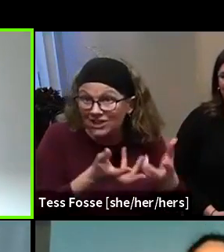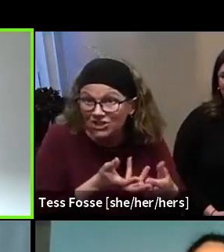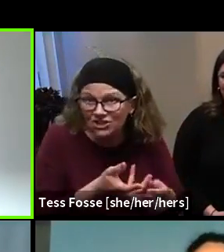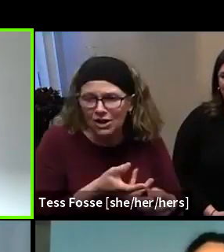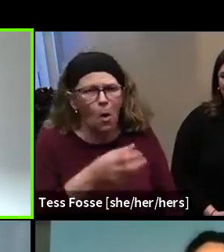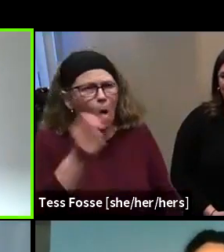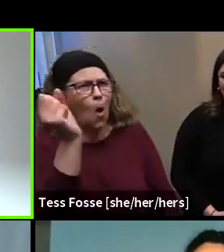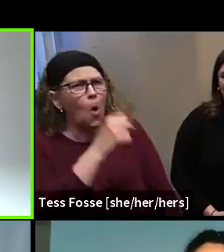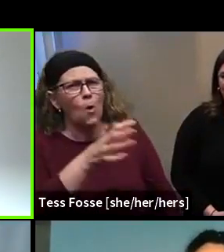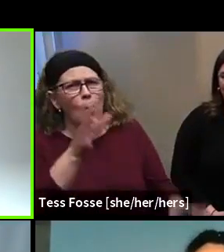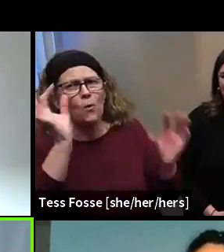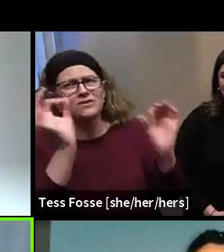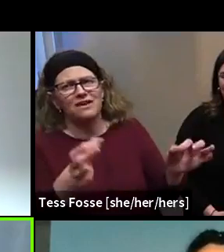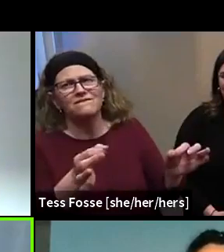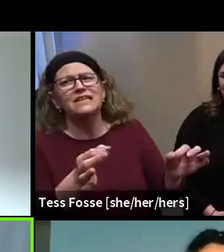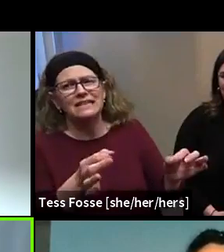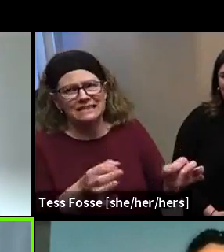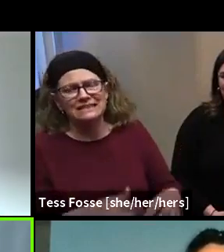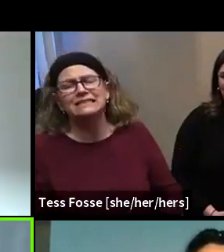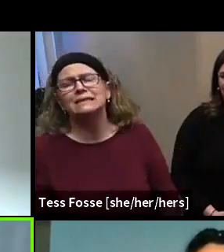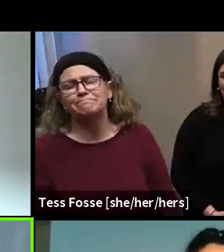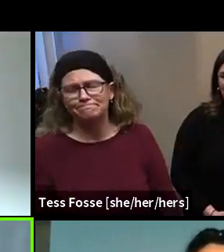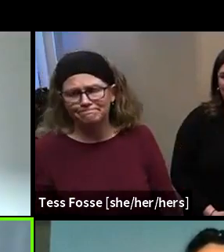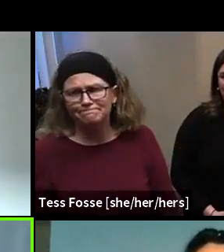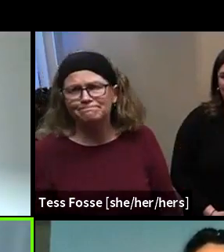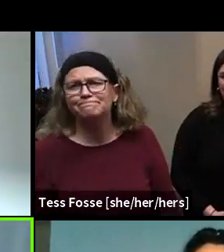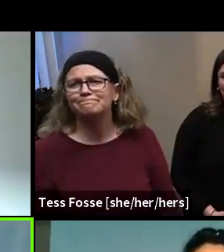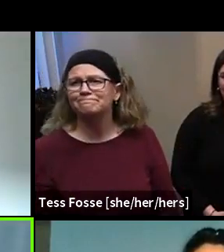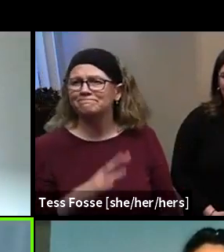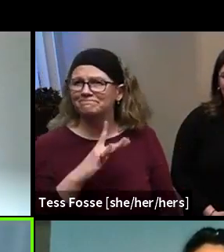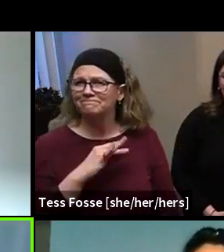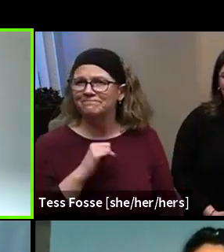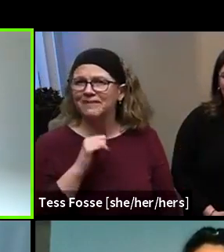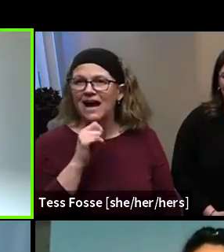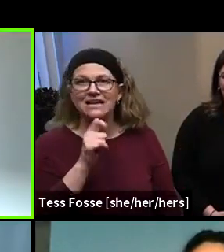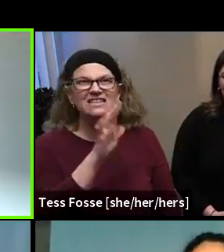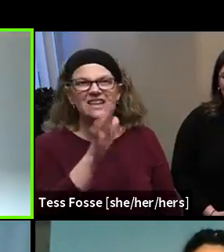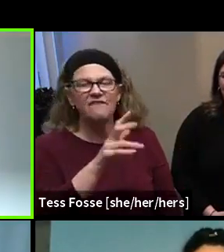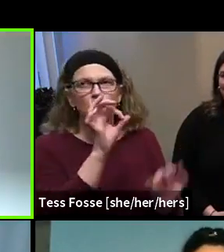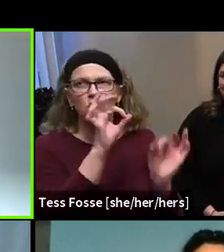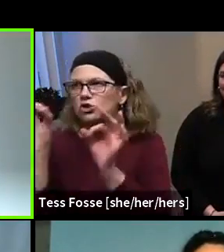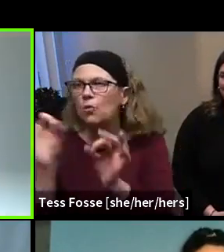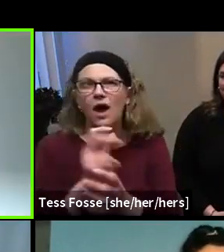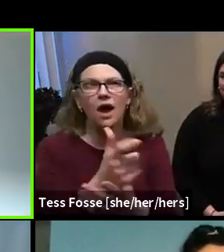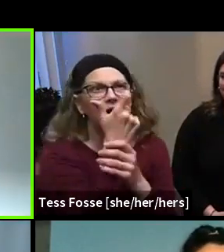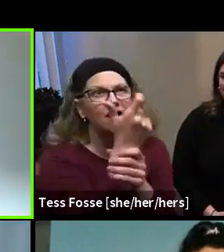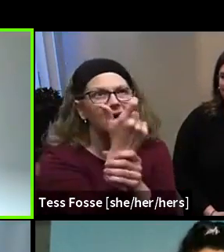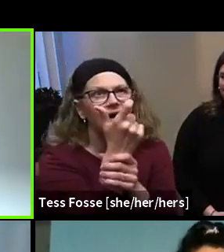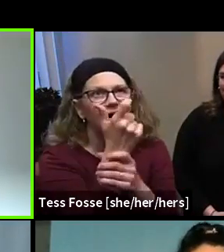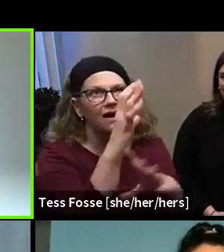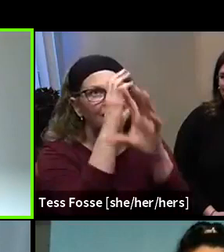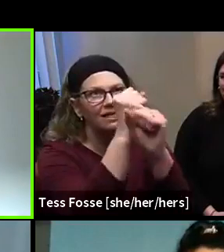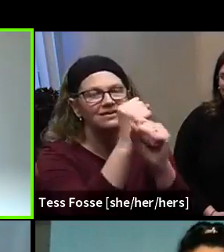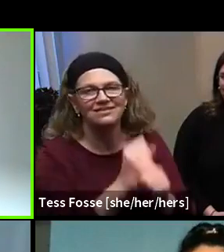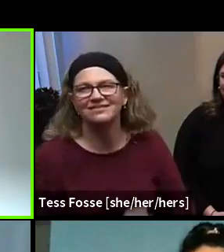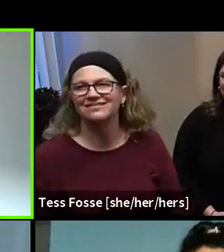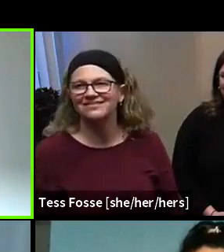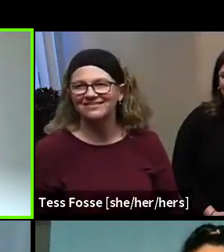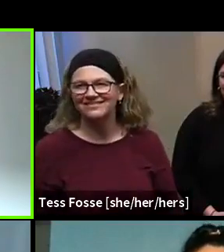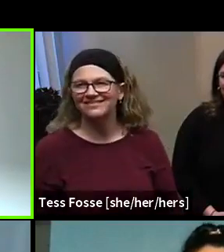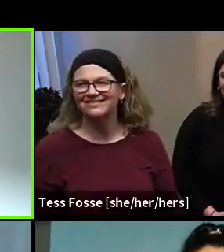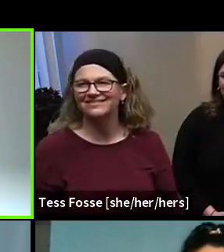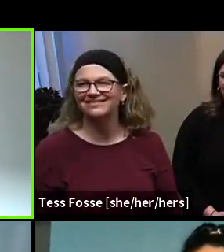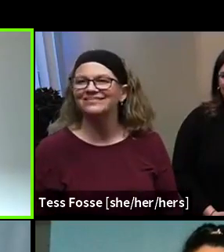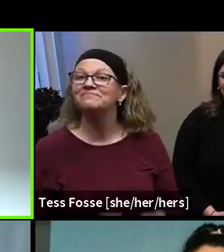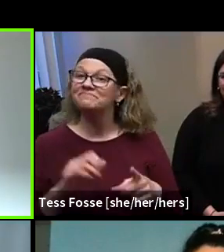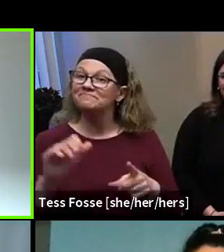very. Definitely. Oh, perfect. Absolutely. Awesome. Don't look away. Eyes on the camera. Yeah. So I